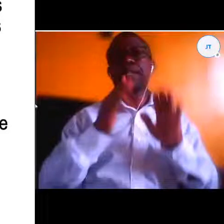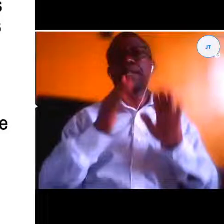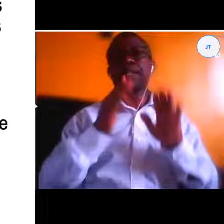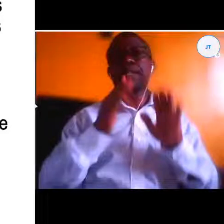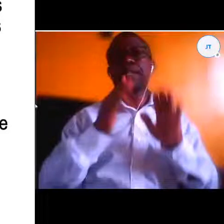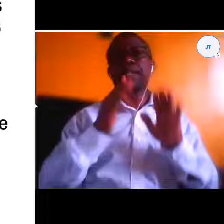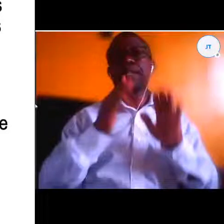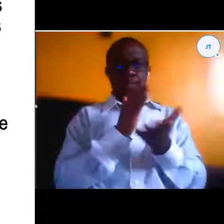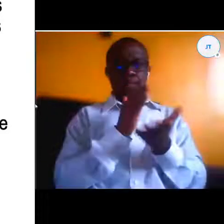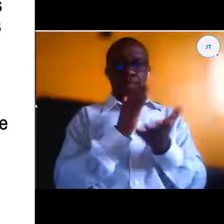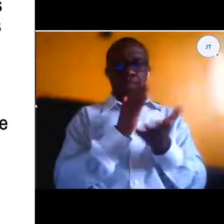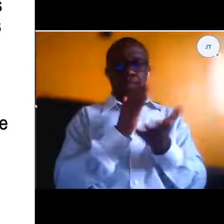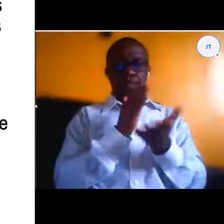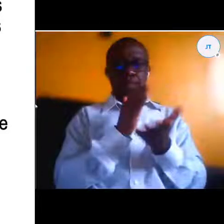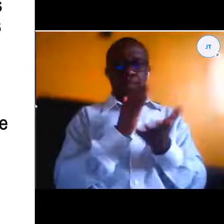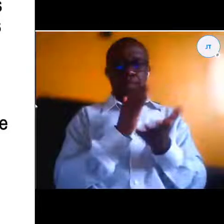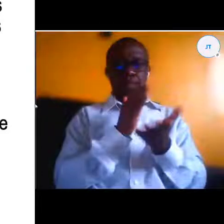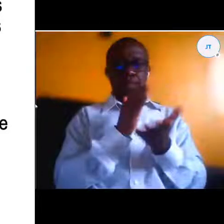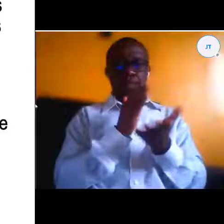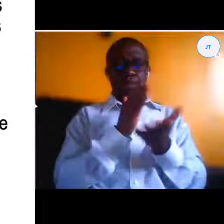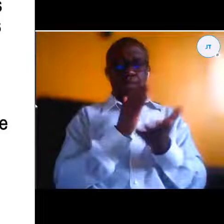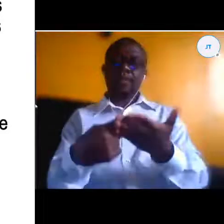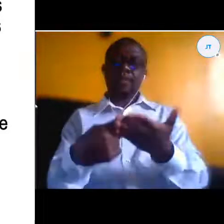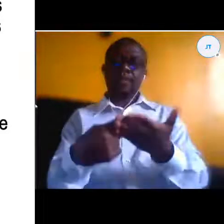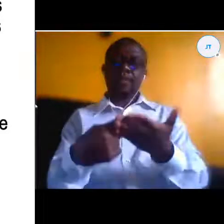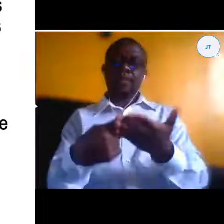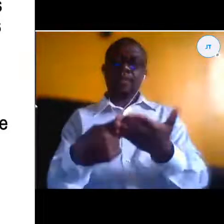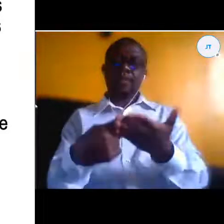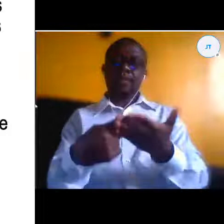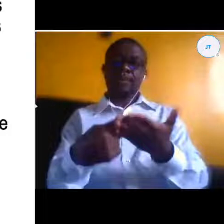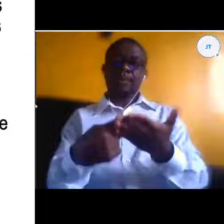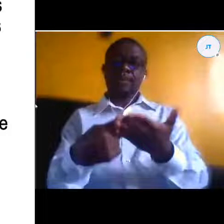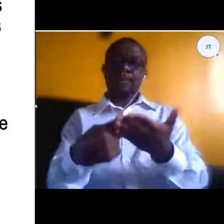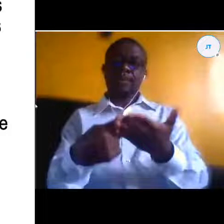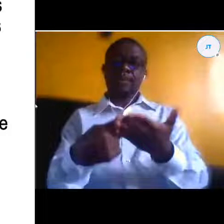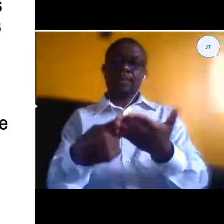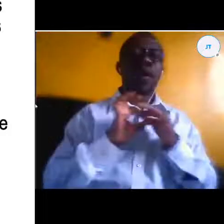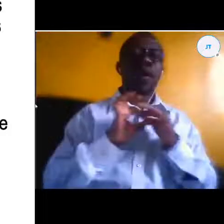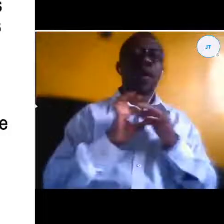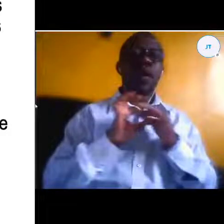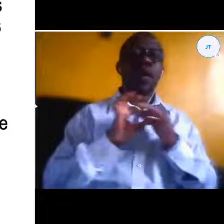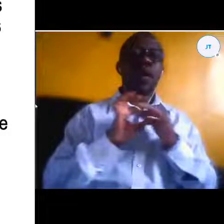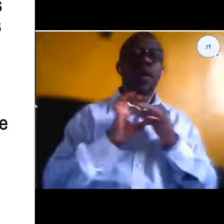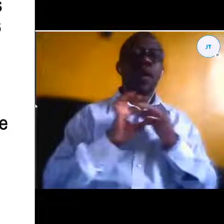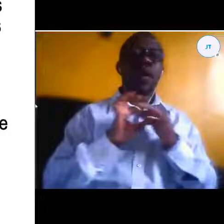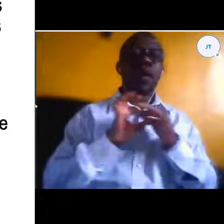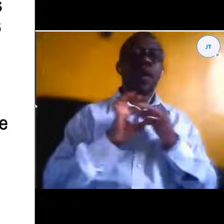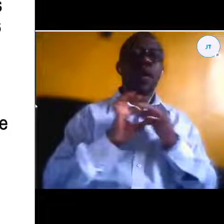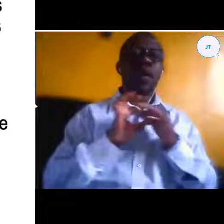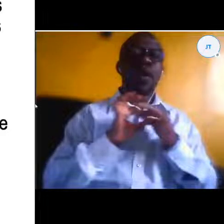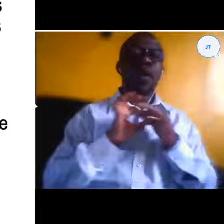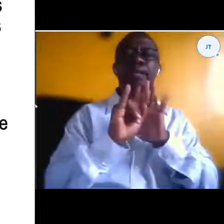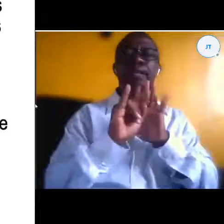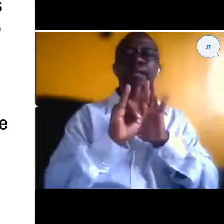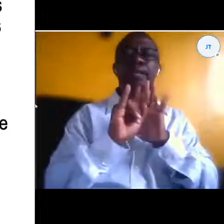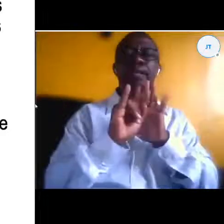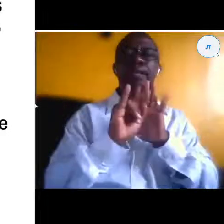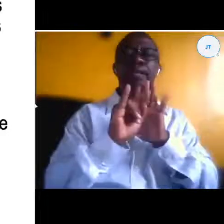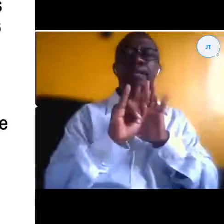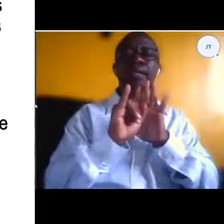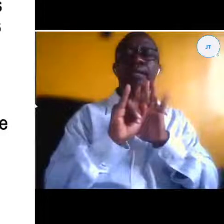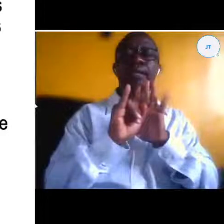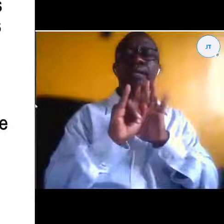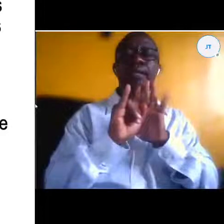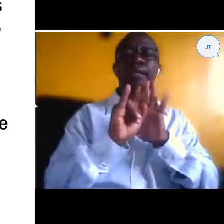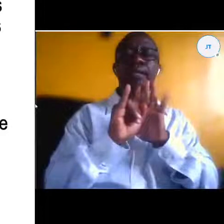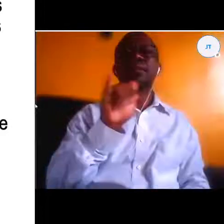it, so that it's discussions when we identity and our collective mandate to ensuring